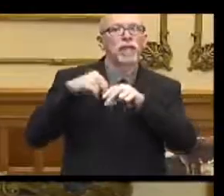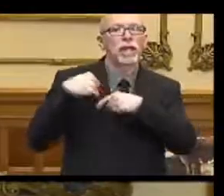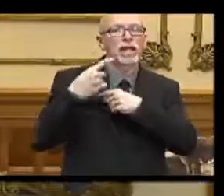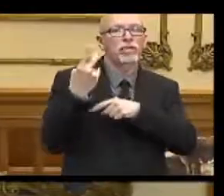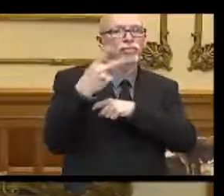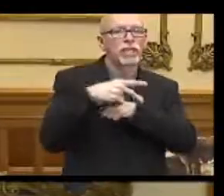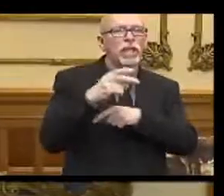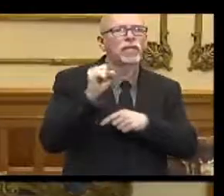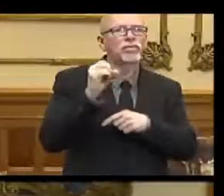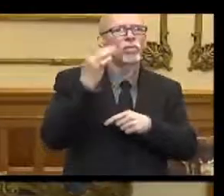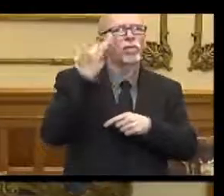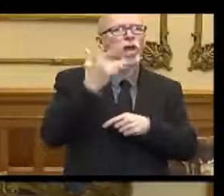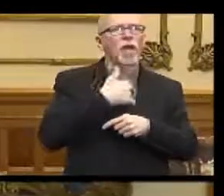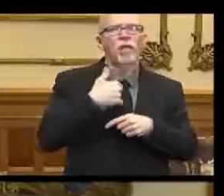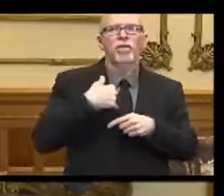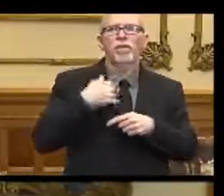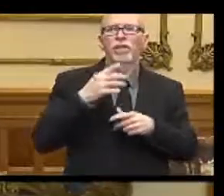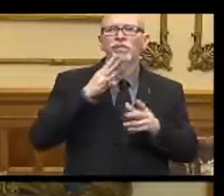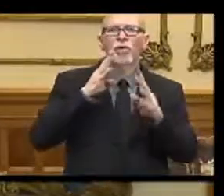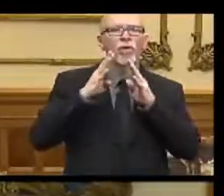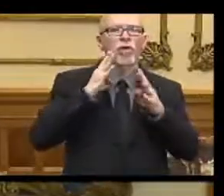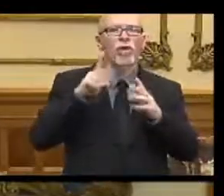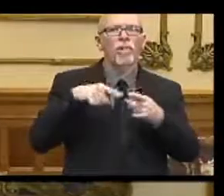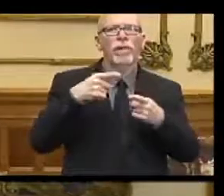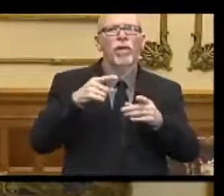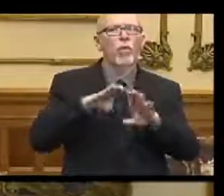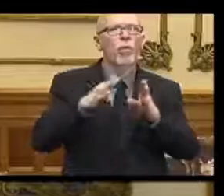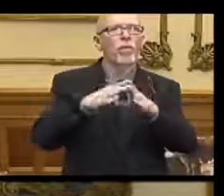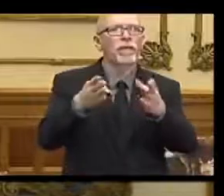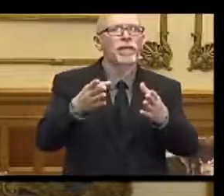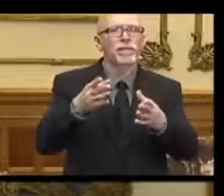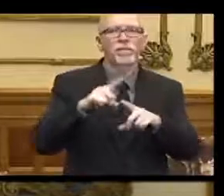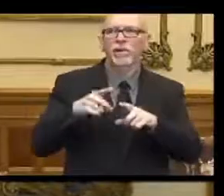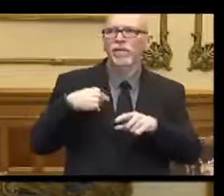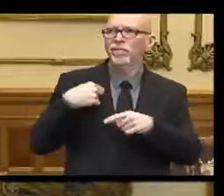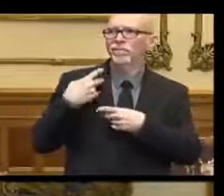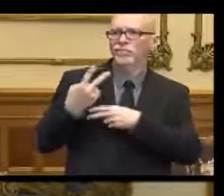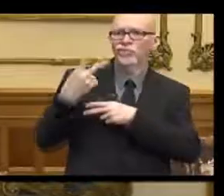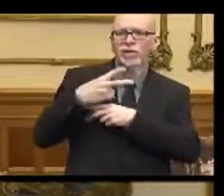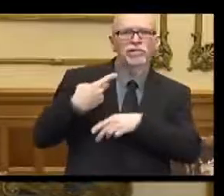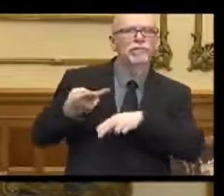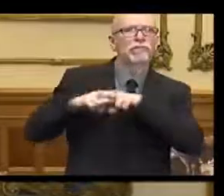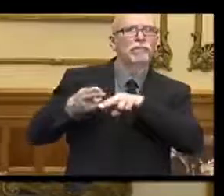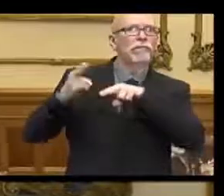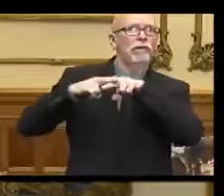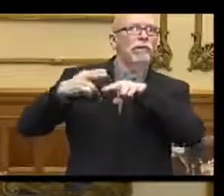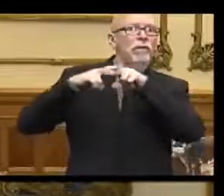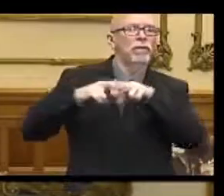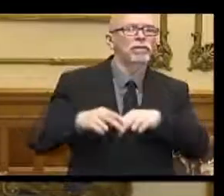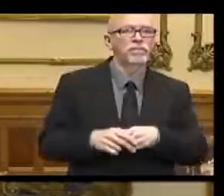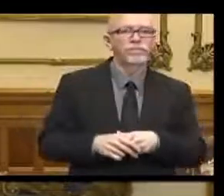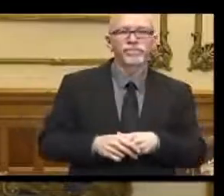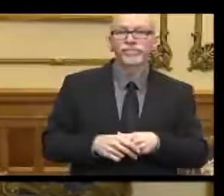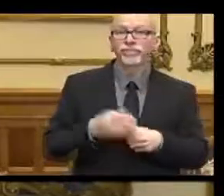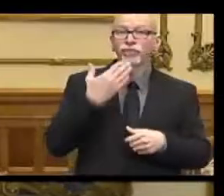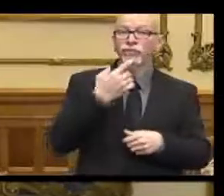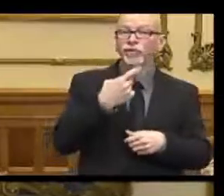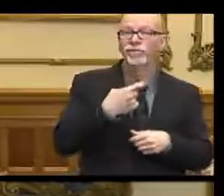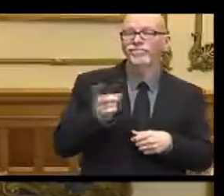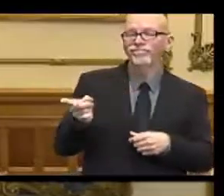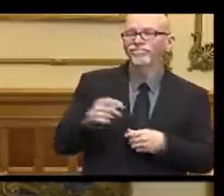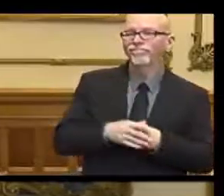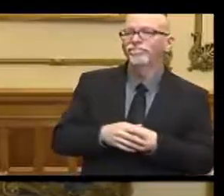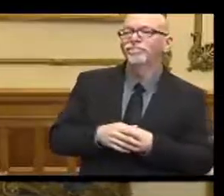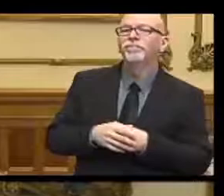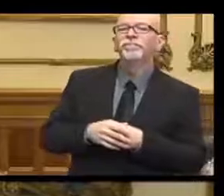So why are we talking so much about reopening when cases go up? Spot on. So a